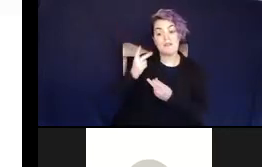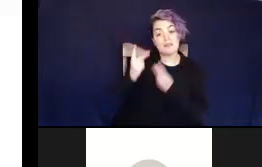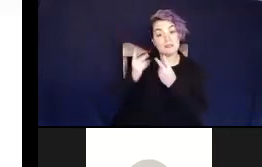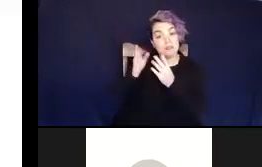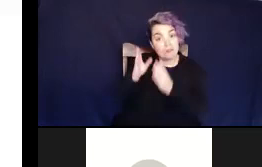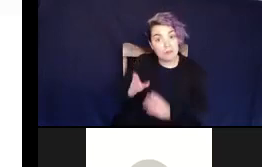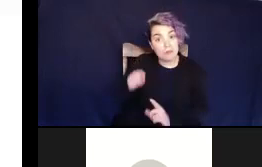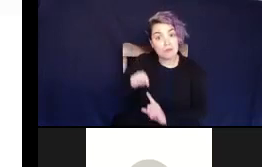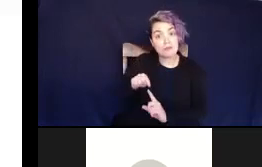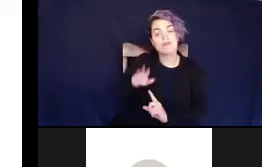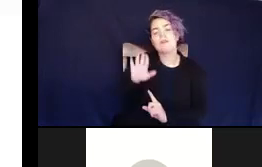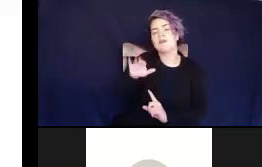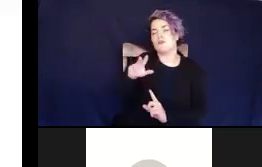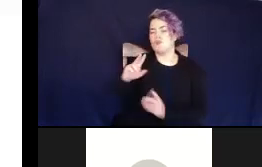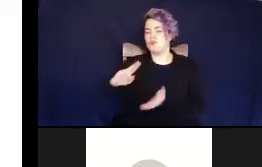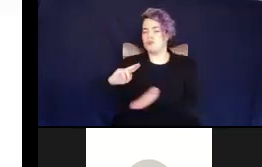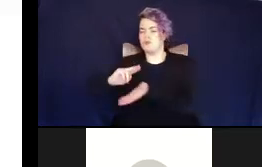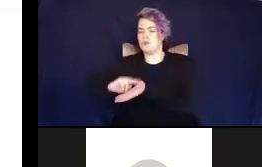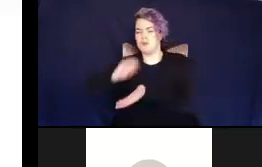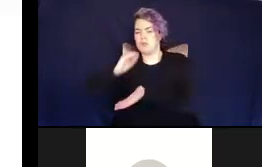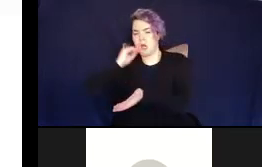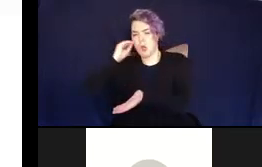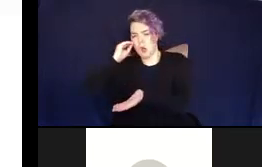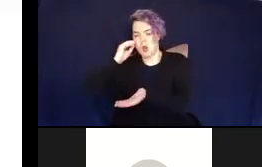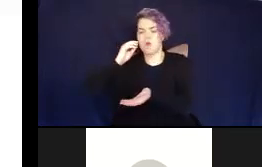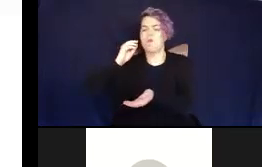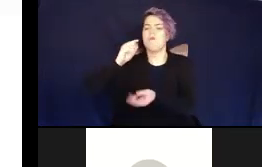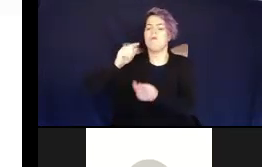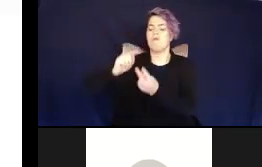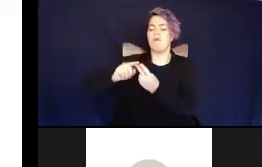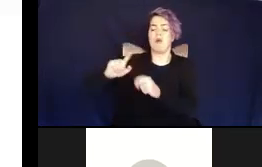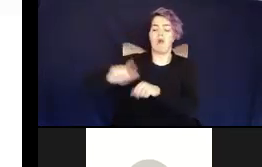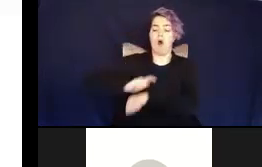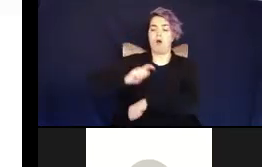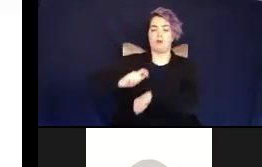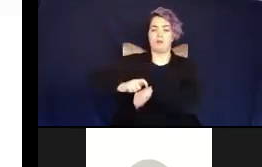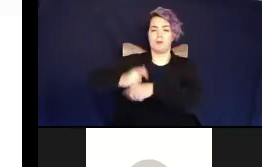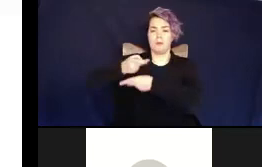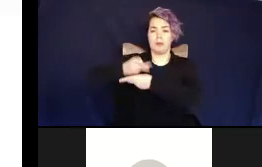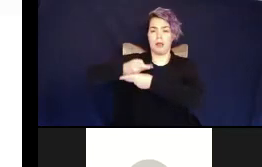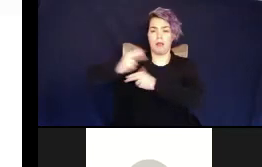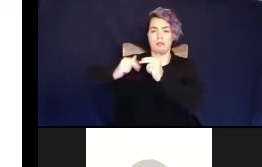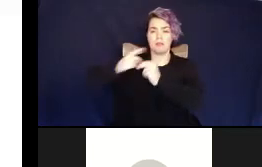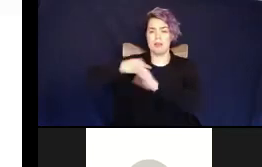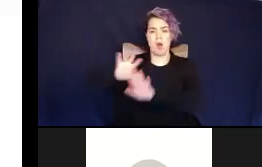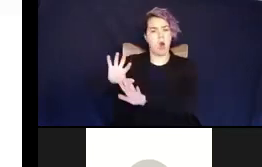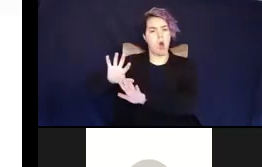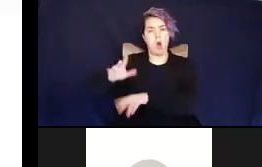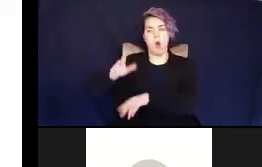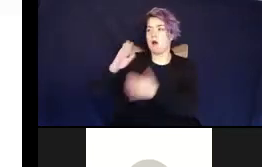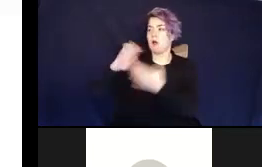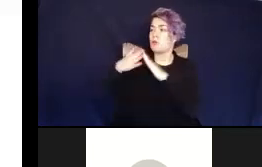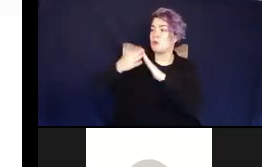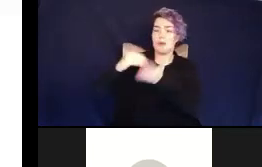in nursing homes or in long-term care facilities and said, oh, we can't visit, community providers can't